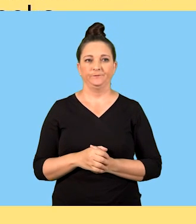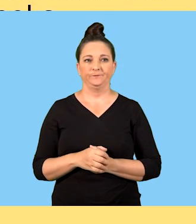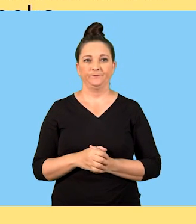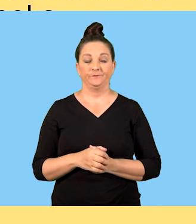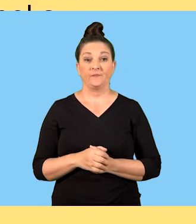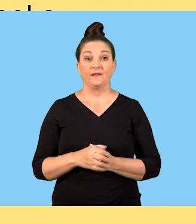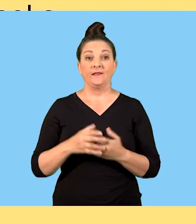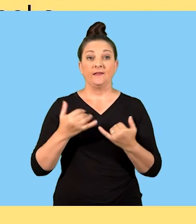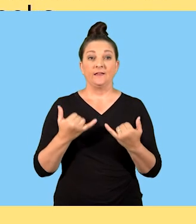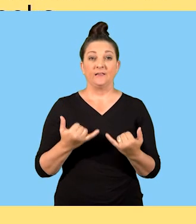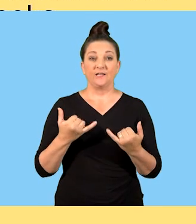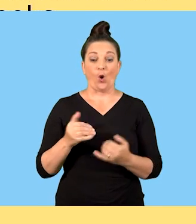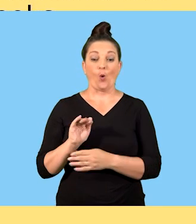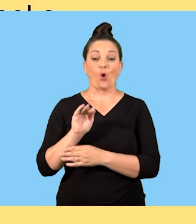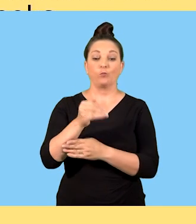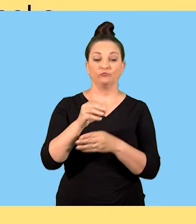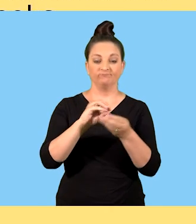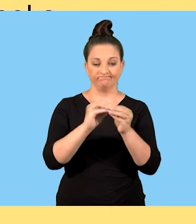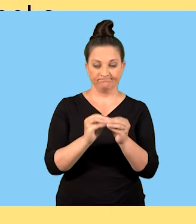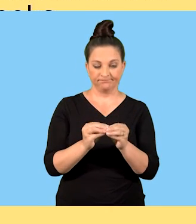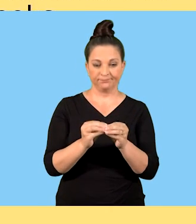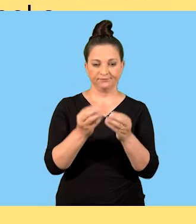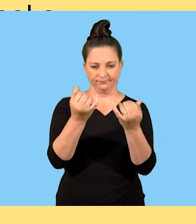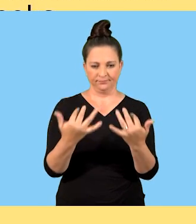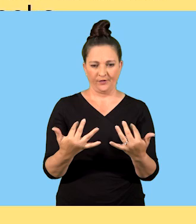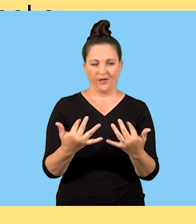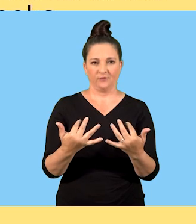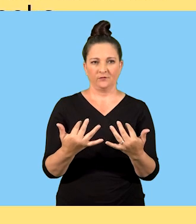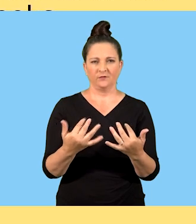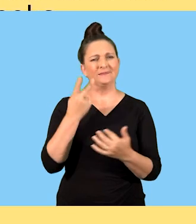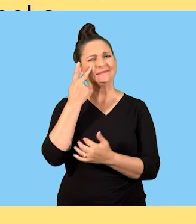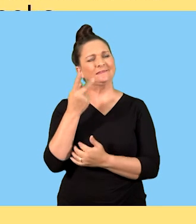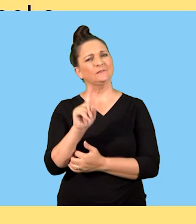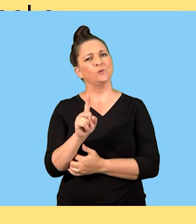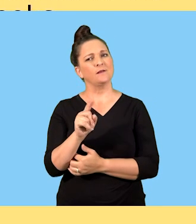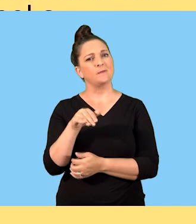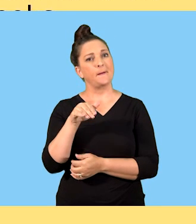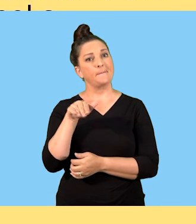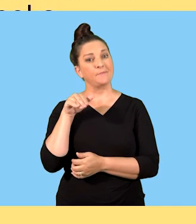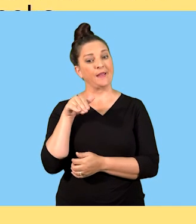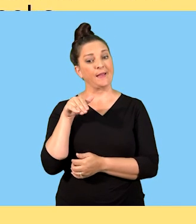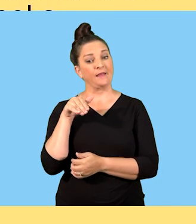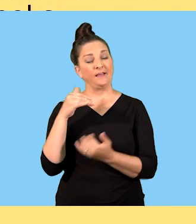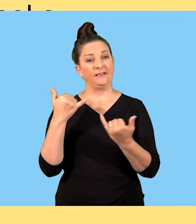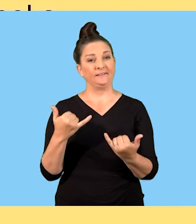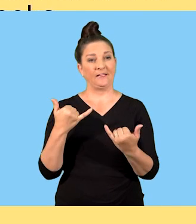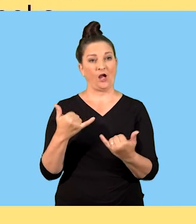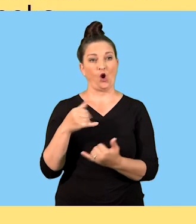We therefore come to the post-adjustment trial balance, and you will see that my bank balance is now